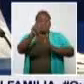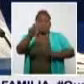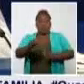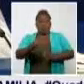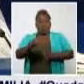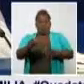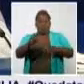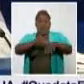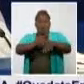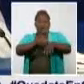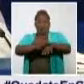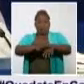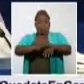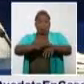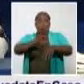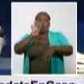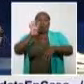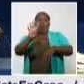4.3%.